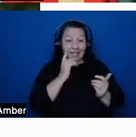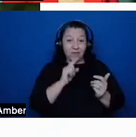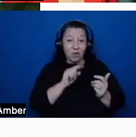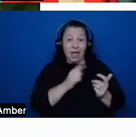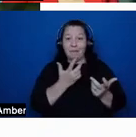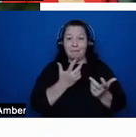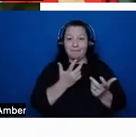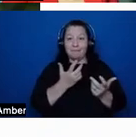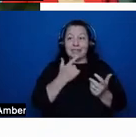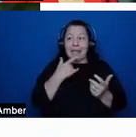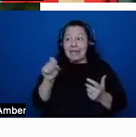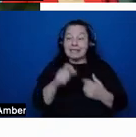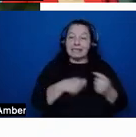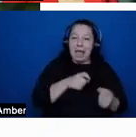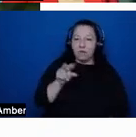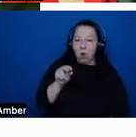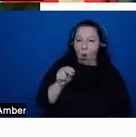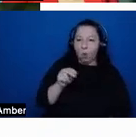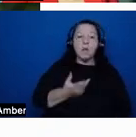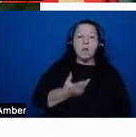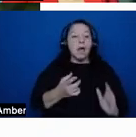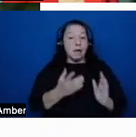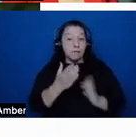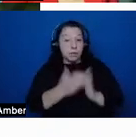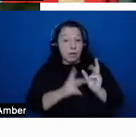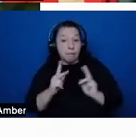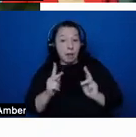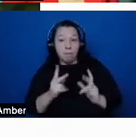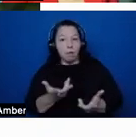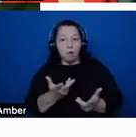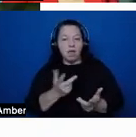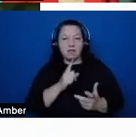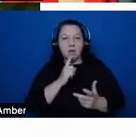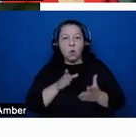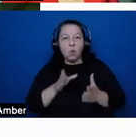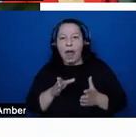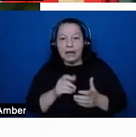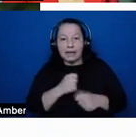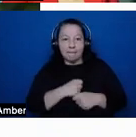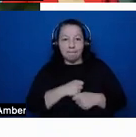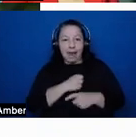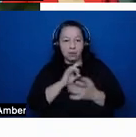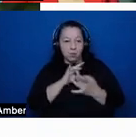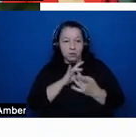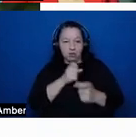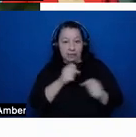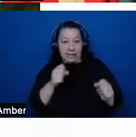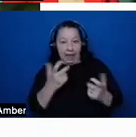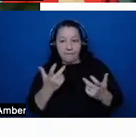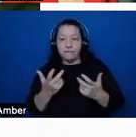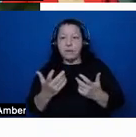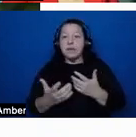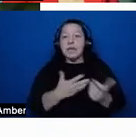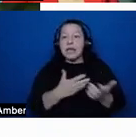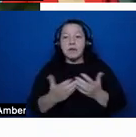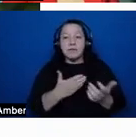whatever relationship, even if it's a momentary, even if it's a night relationship, right? Like, it still is safer